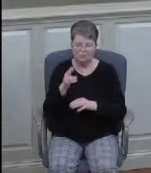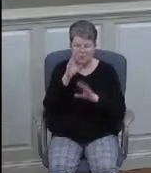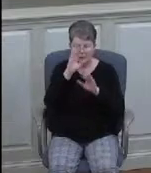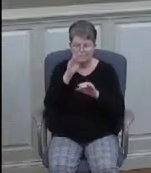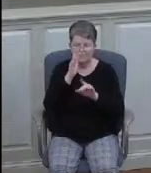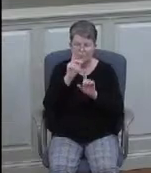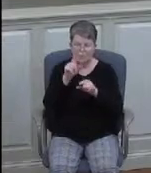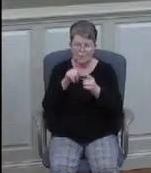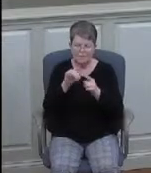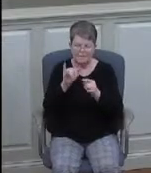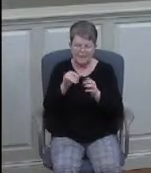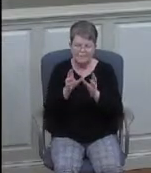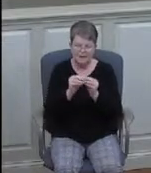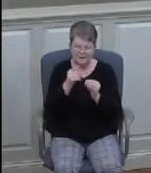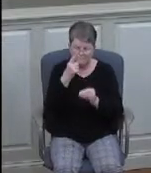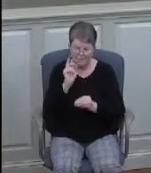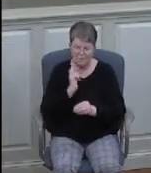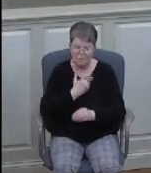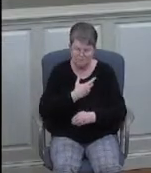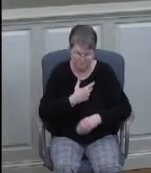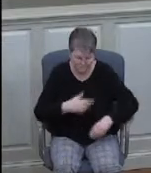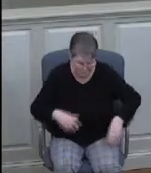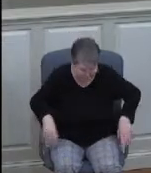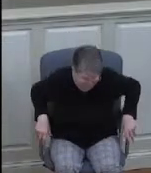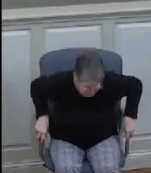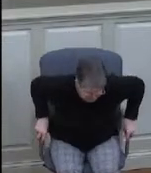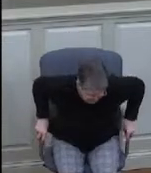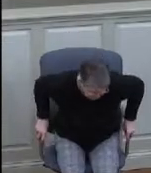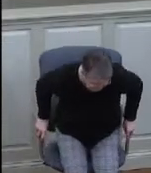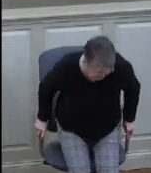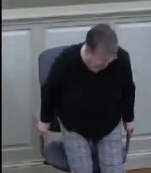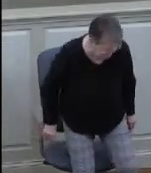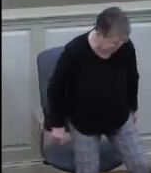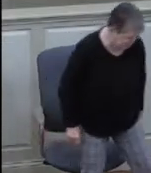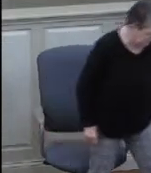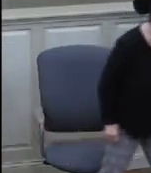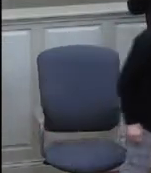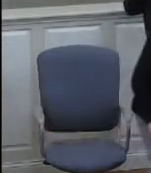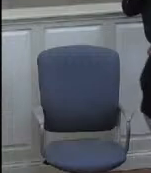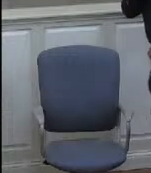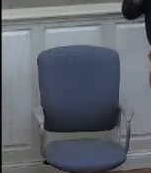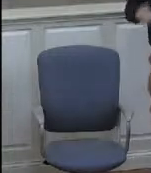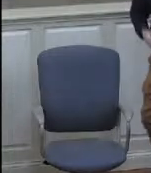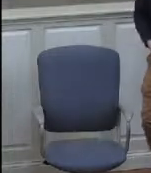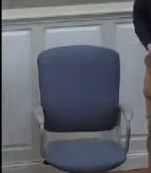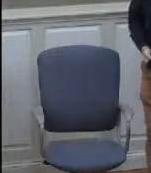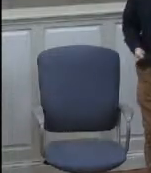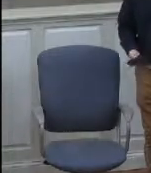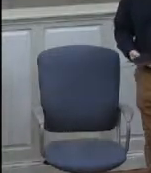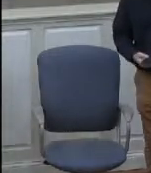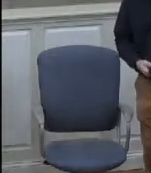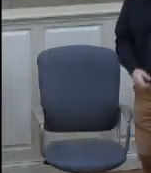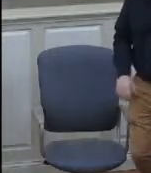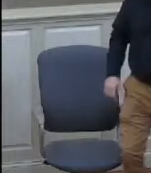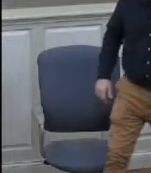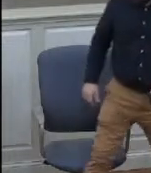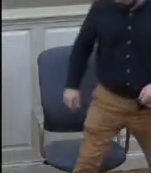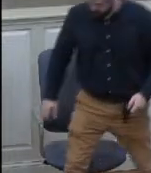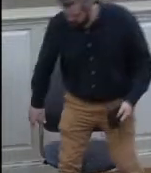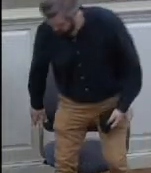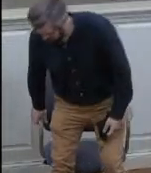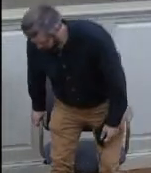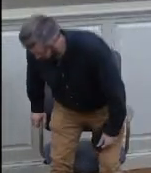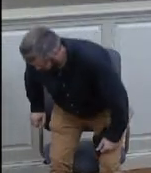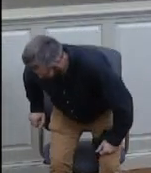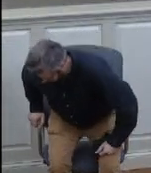attending that meeting for us. And what was the time of that meeting? It's at 6:30 p.m. It is a Google Meet. Yeah. It's got